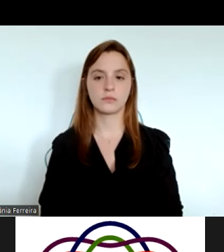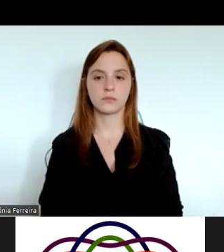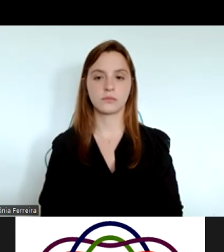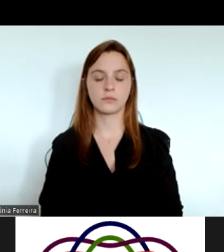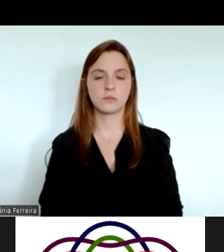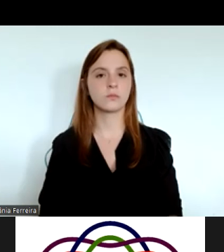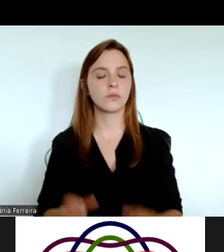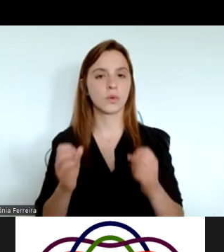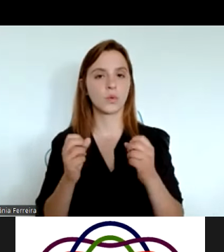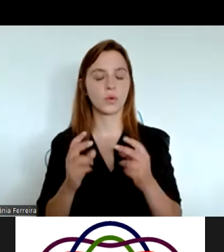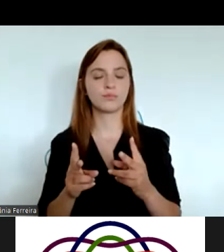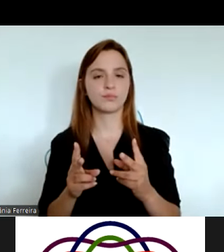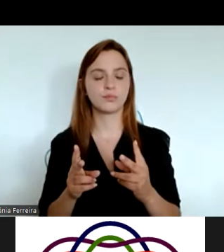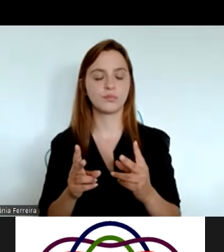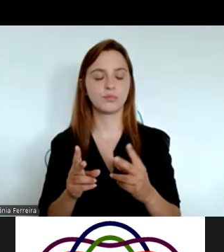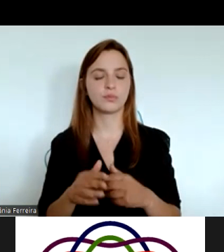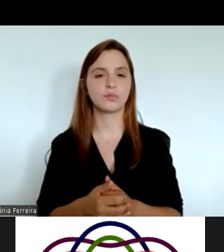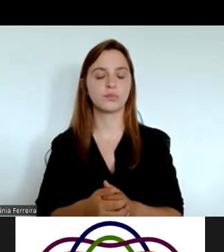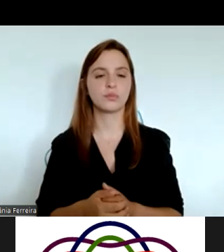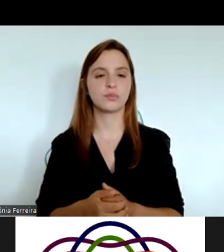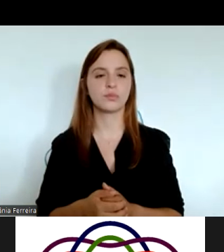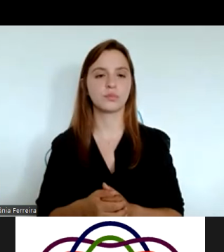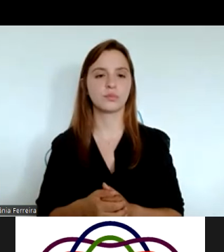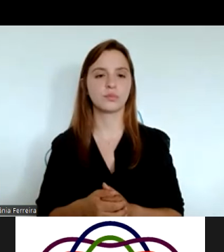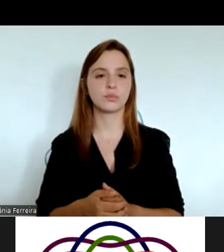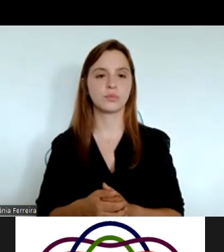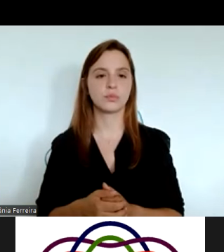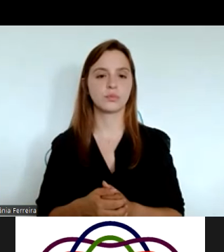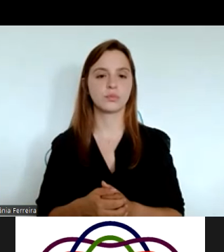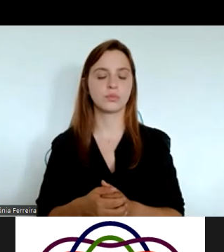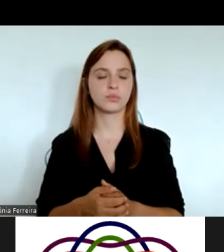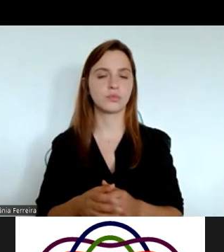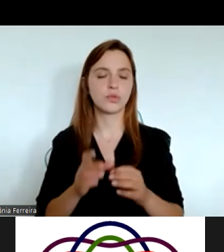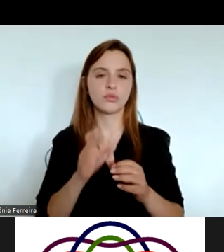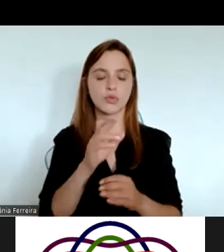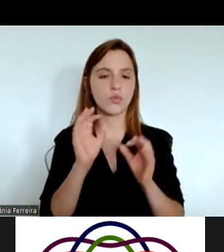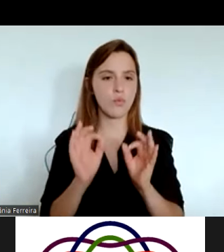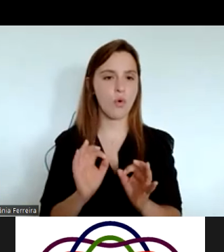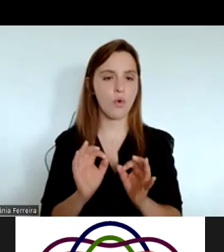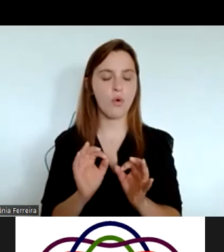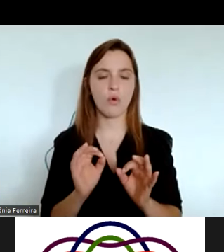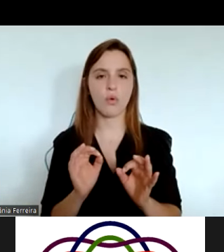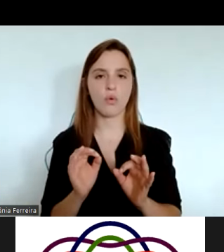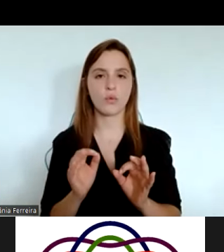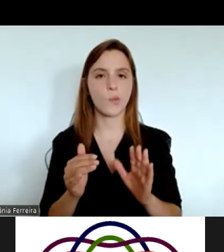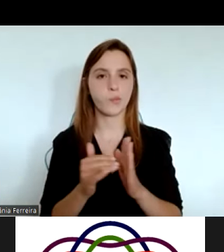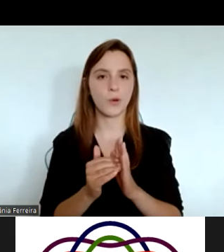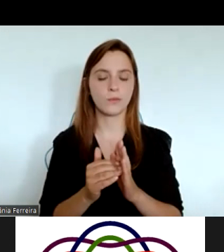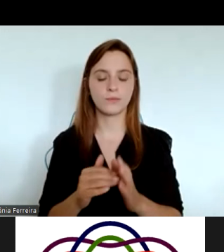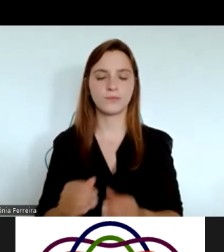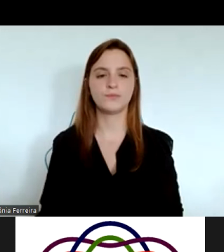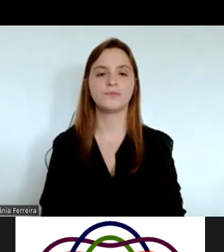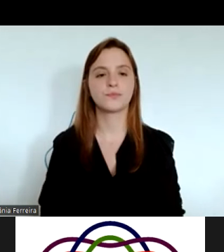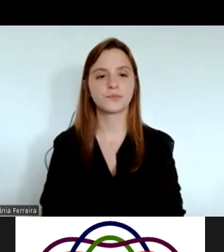Okay, it seems like that no votes are coming in anymore. Then I'm going to stop it.